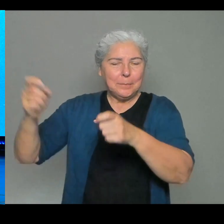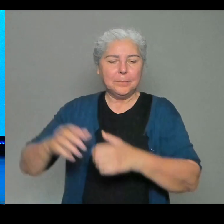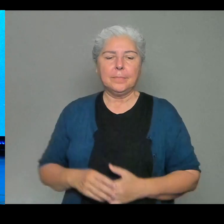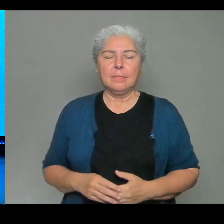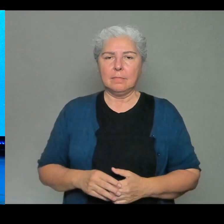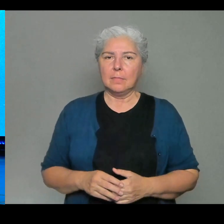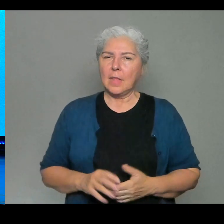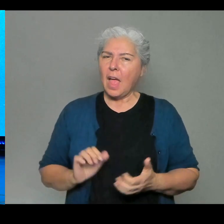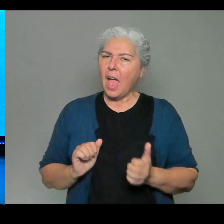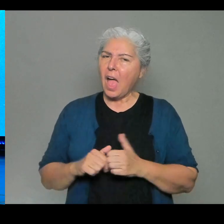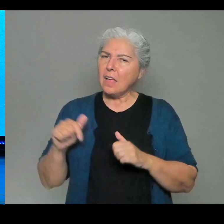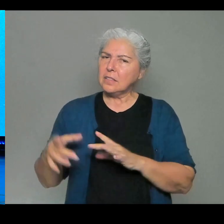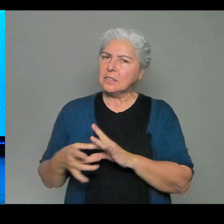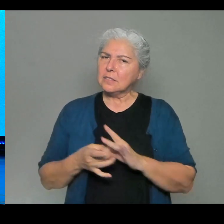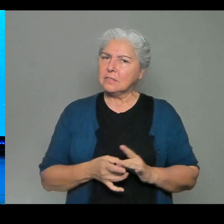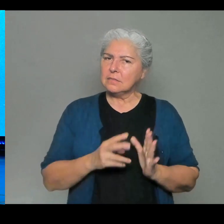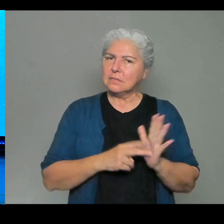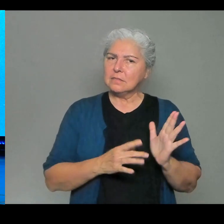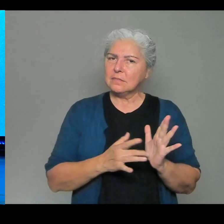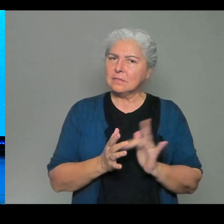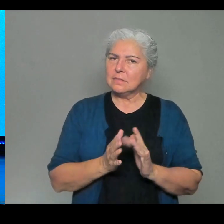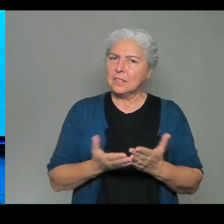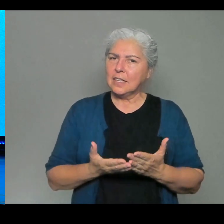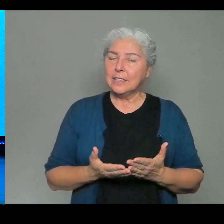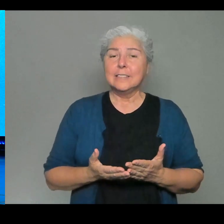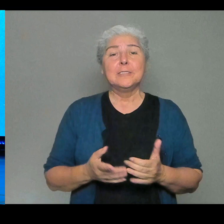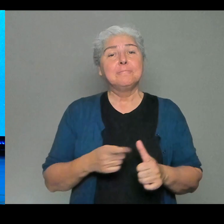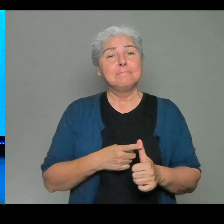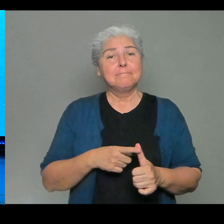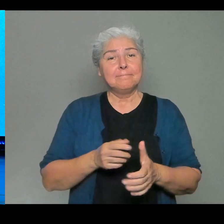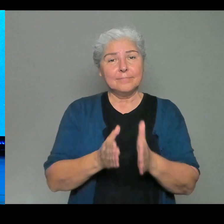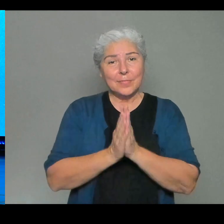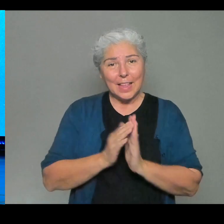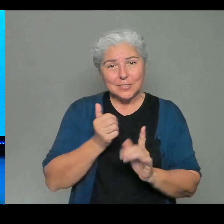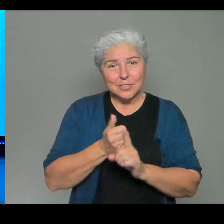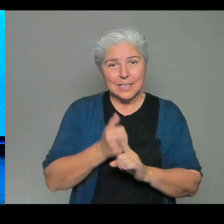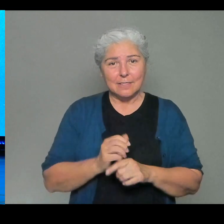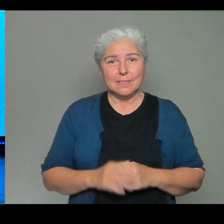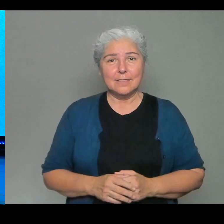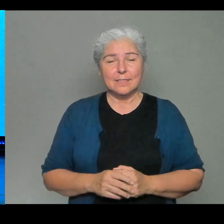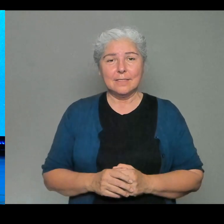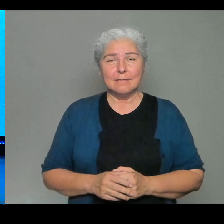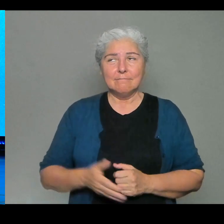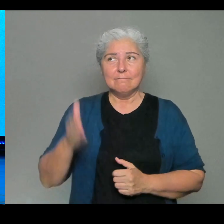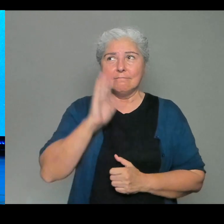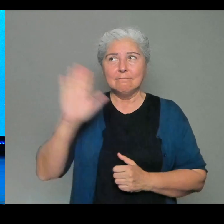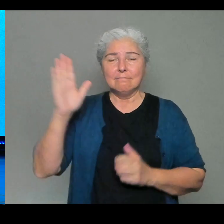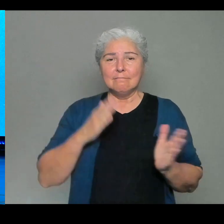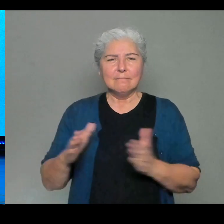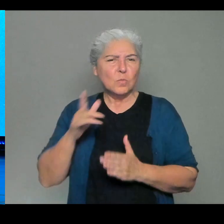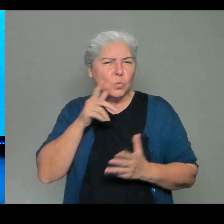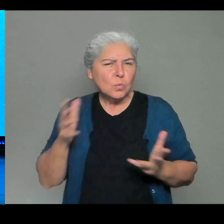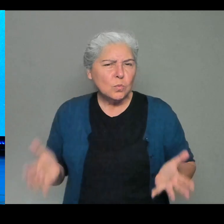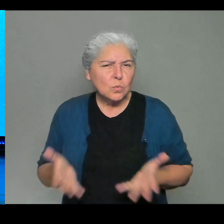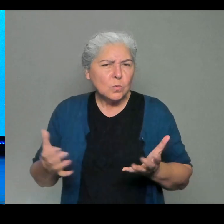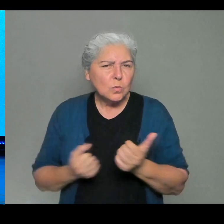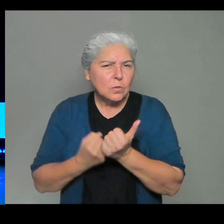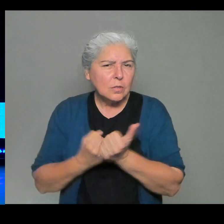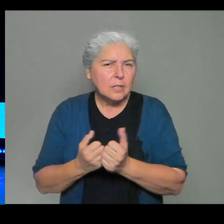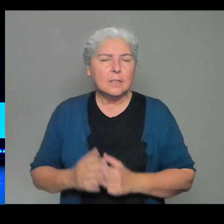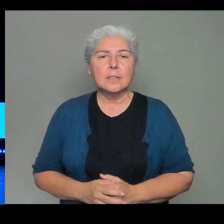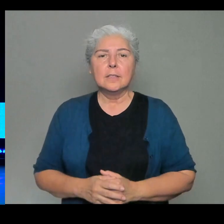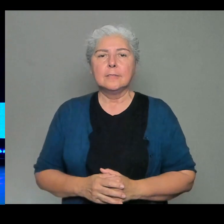take care of it. Now, what does this all have to do with reading the Bible? Because when you read the Bible, you need to ask yourself, who's promoting God's